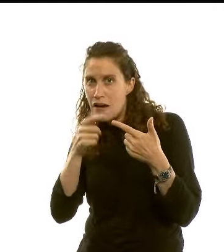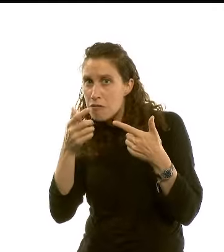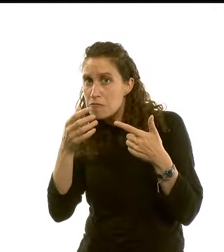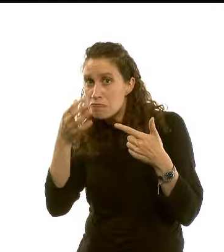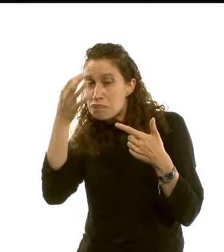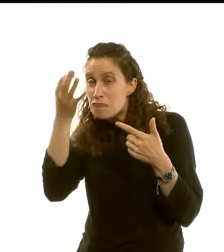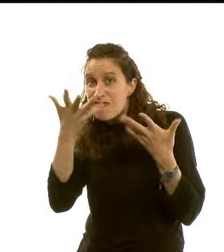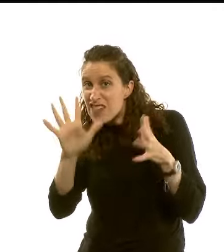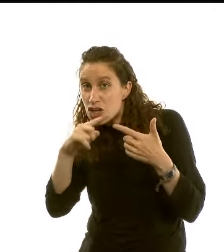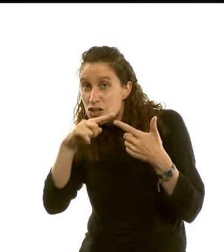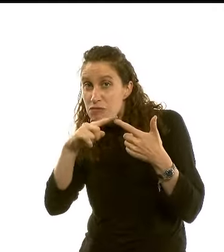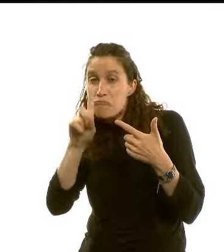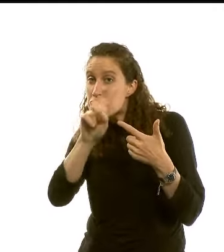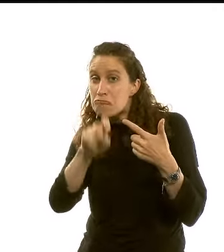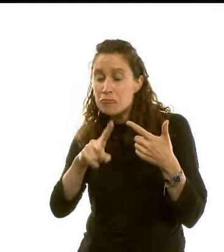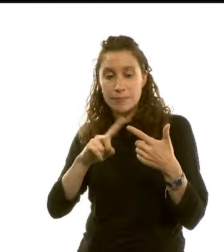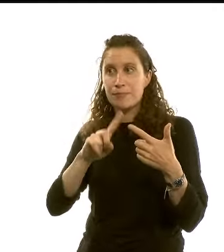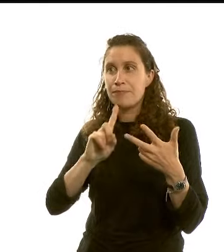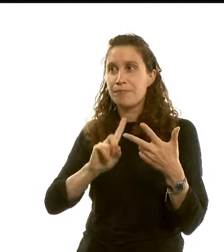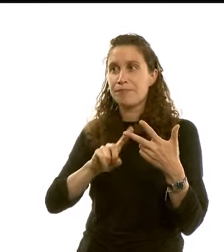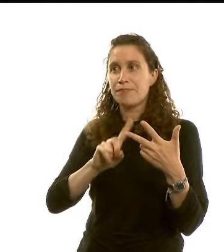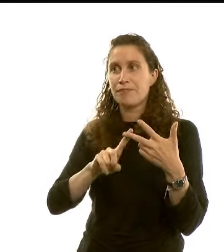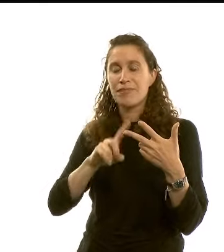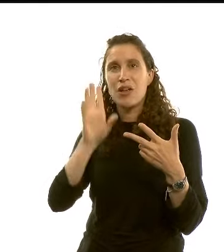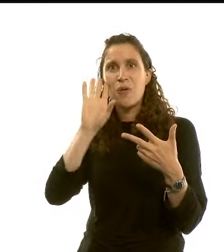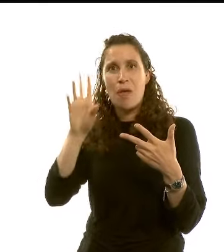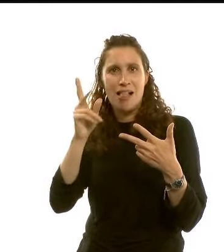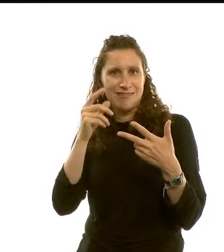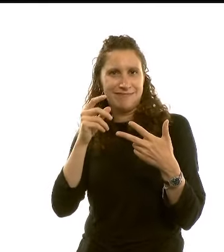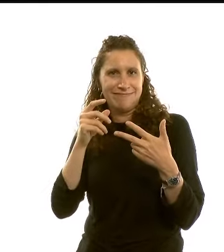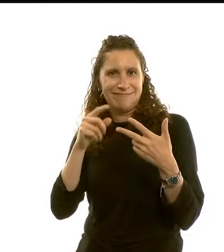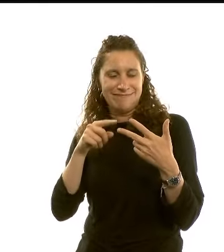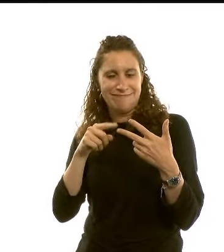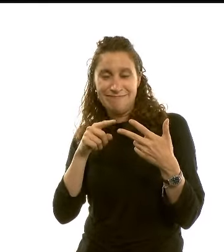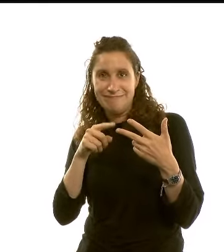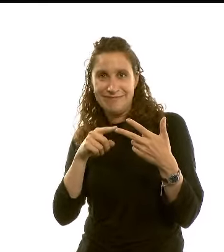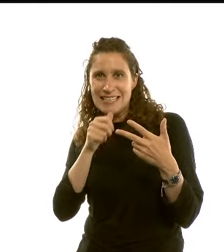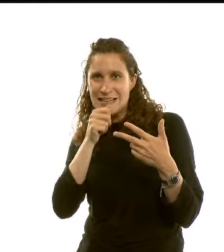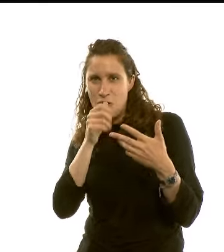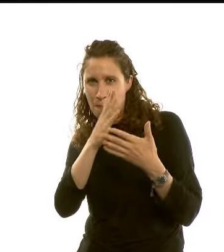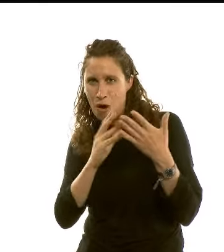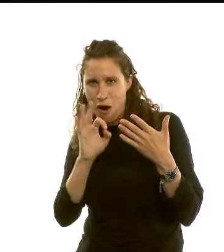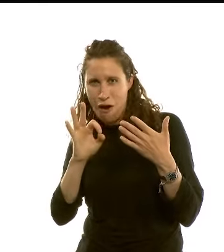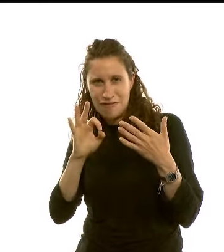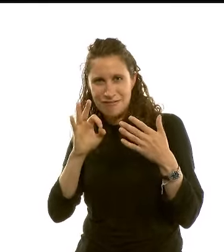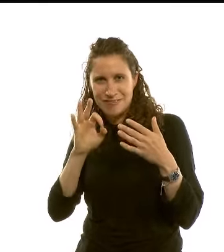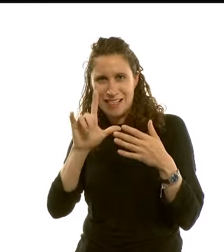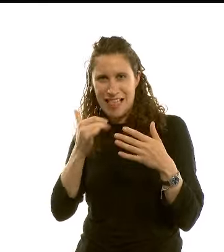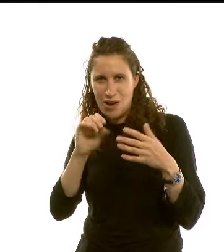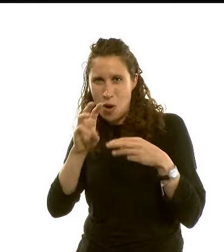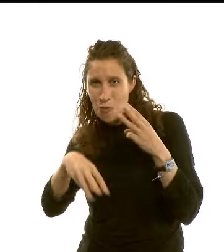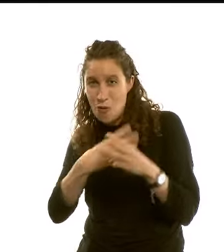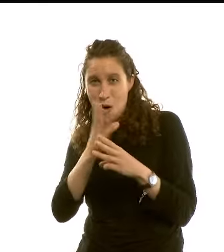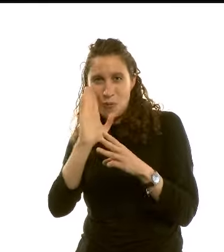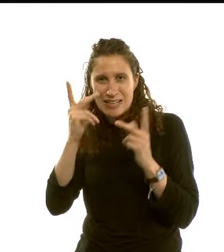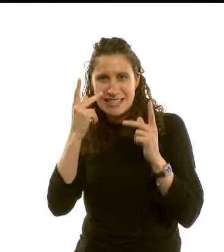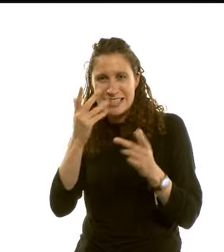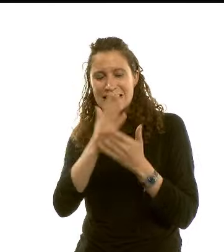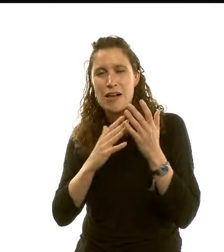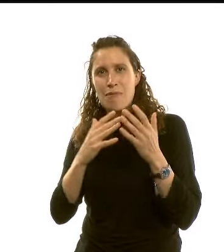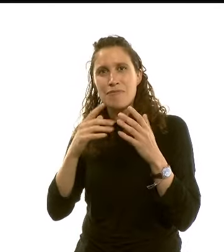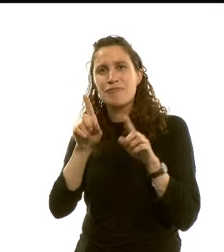it? And we go behind the scenes at a super secretive part of the LEGO world that is hardly ever seen and witness some LEGO Star